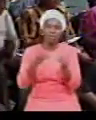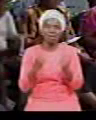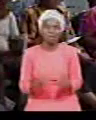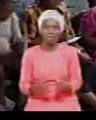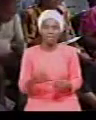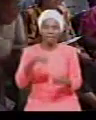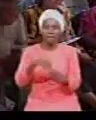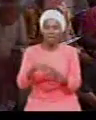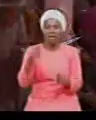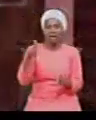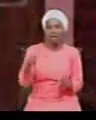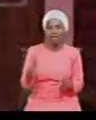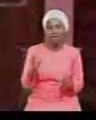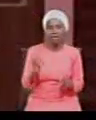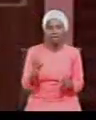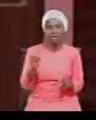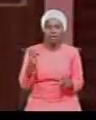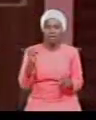Psalm 110.